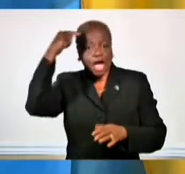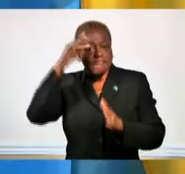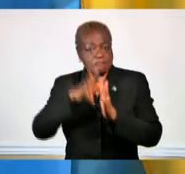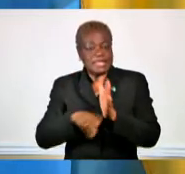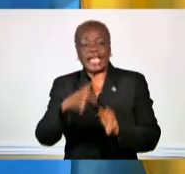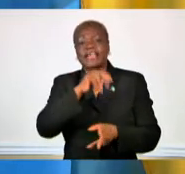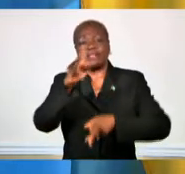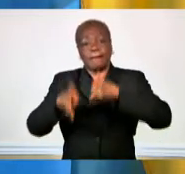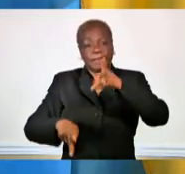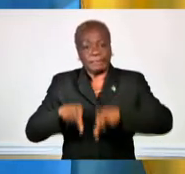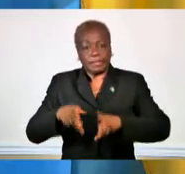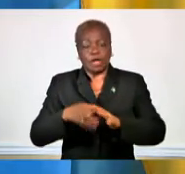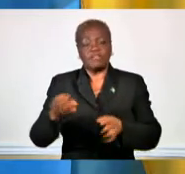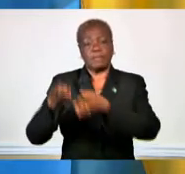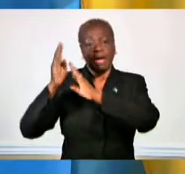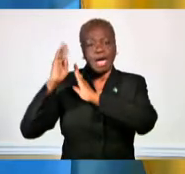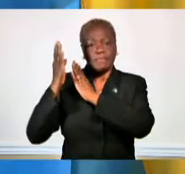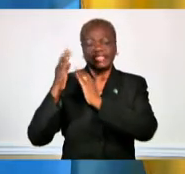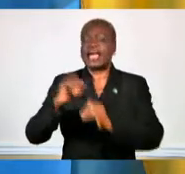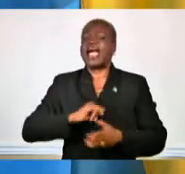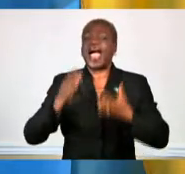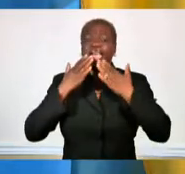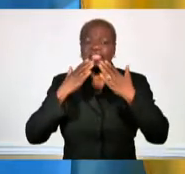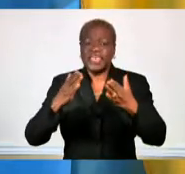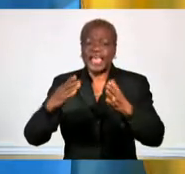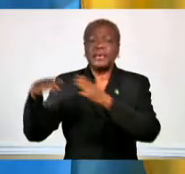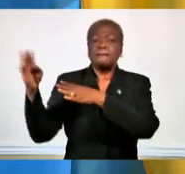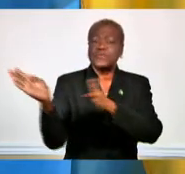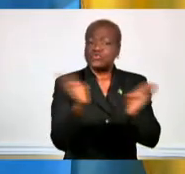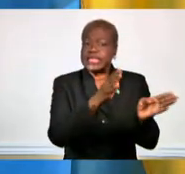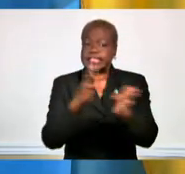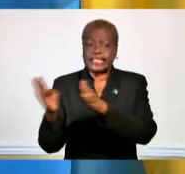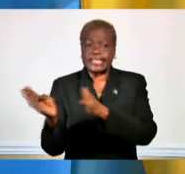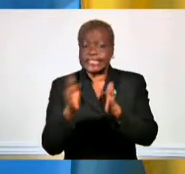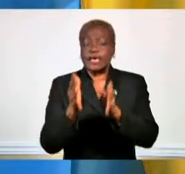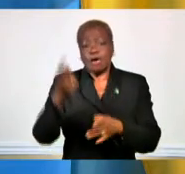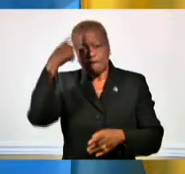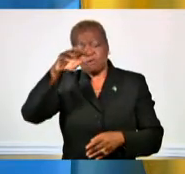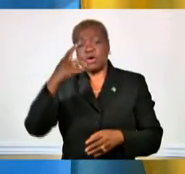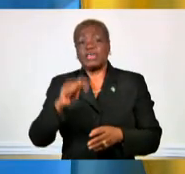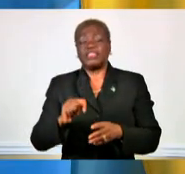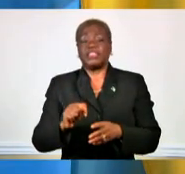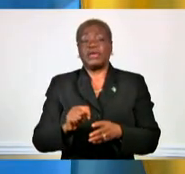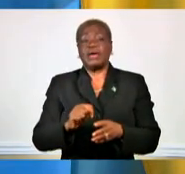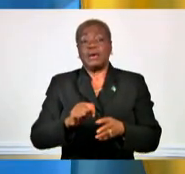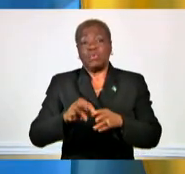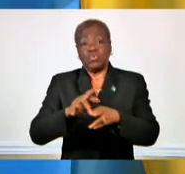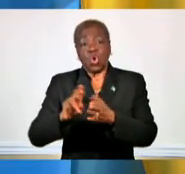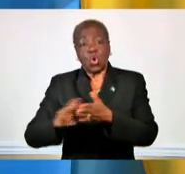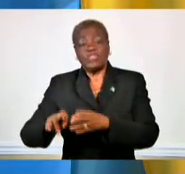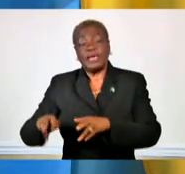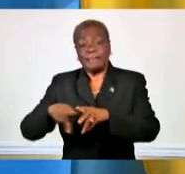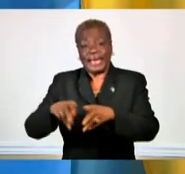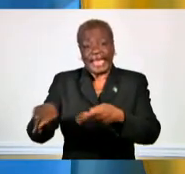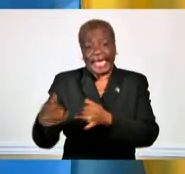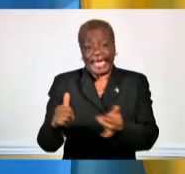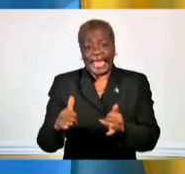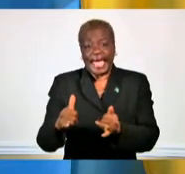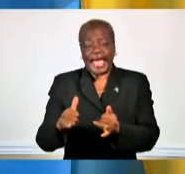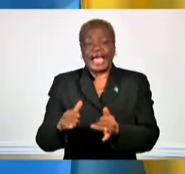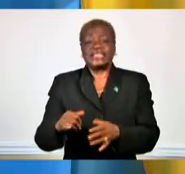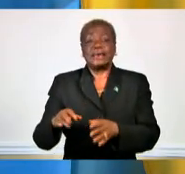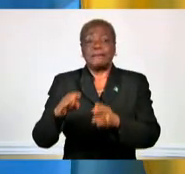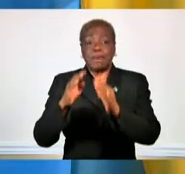people of the Bahamas. I thank Breezes for the role it has played as a corporate citizen during